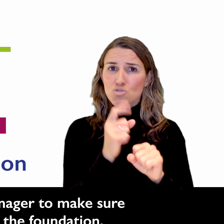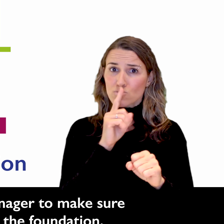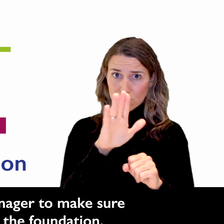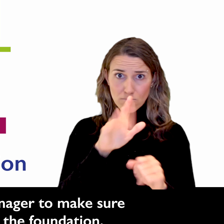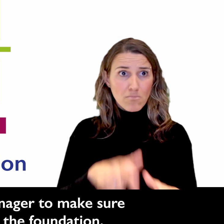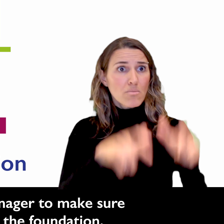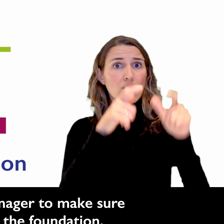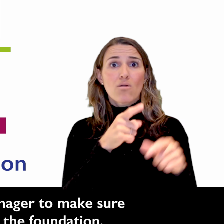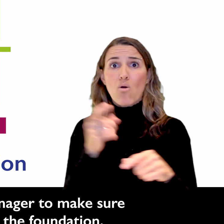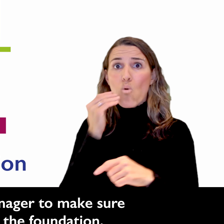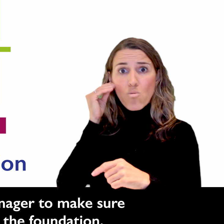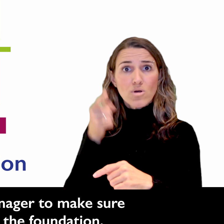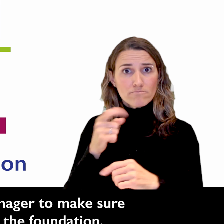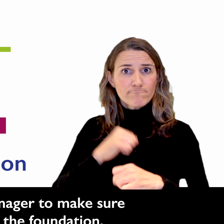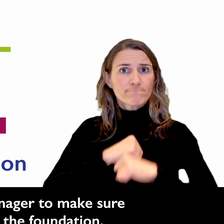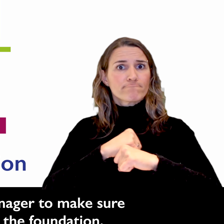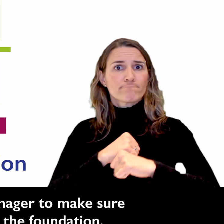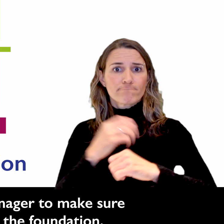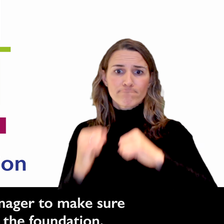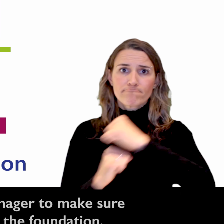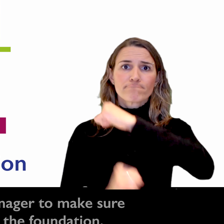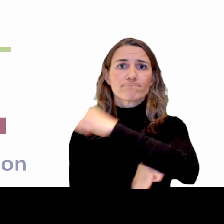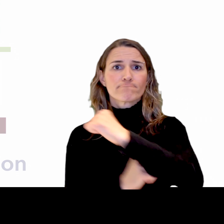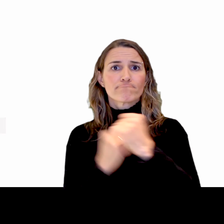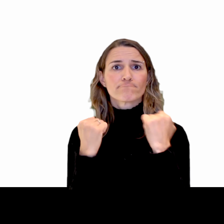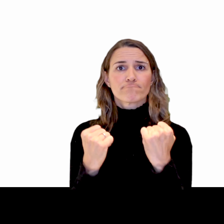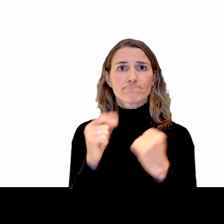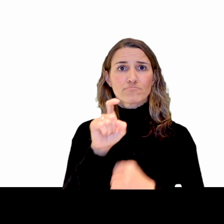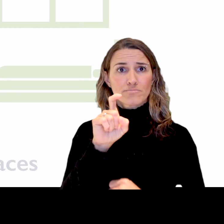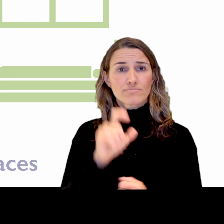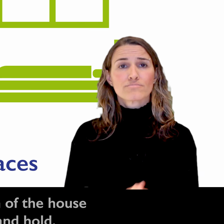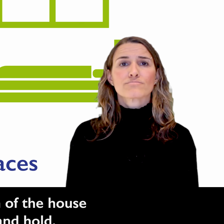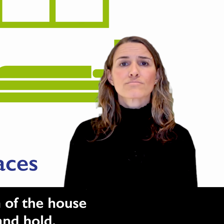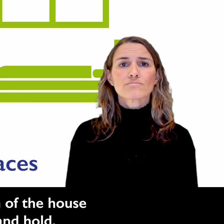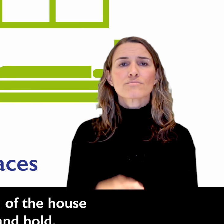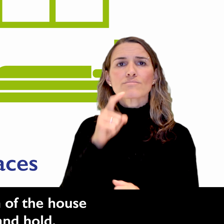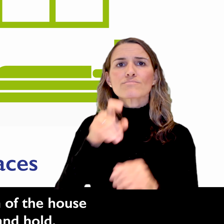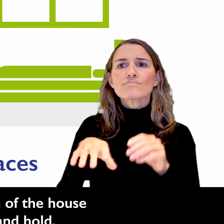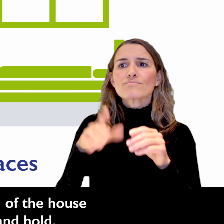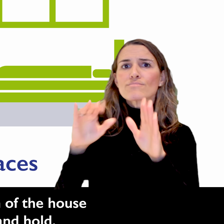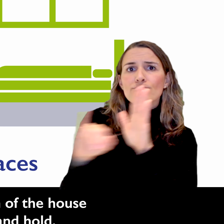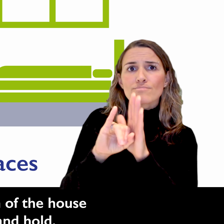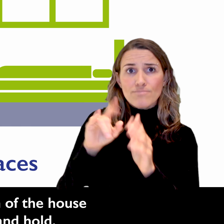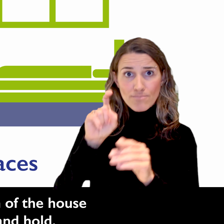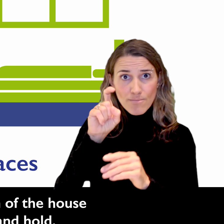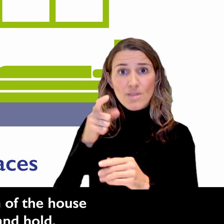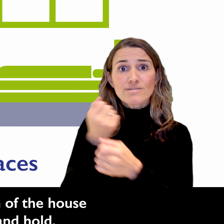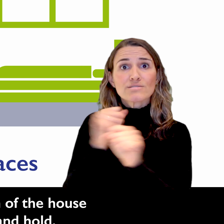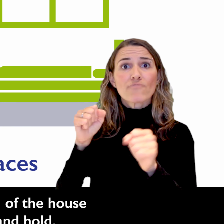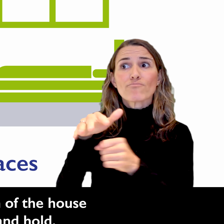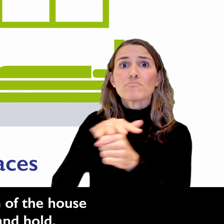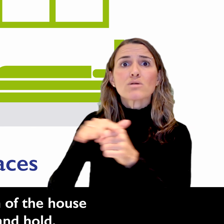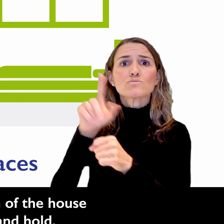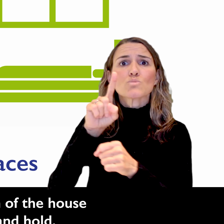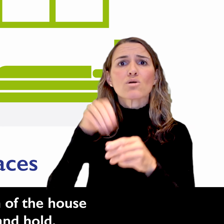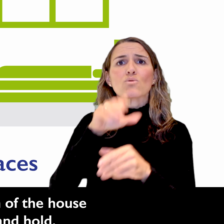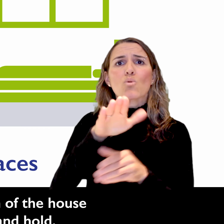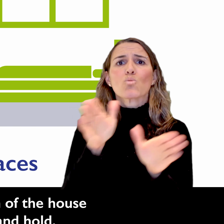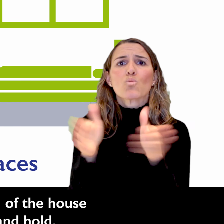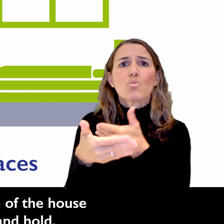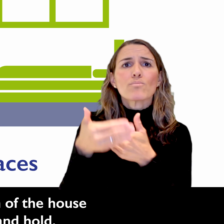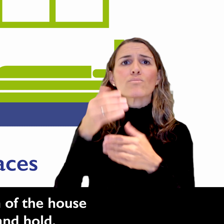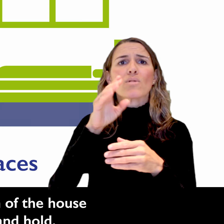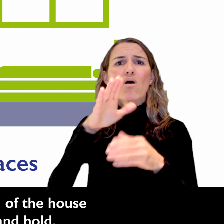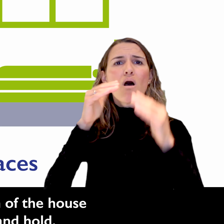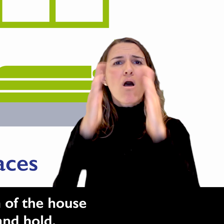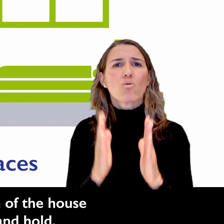your building or home is secured to the foundation. Identify a safe place in each room of the house where you